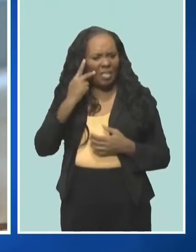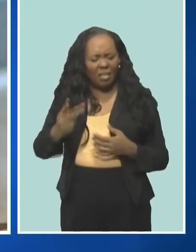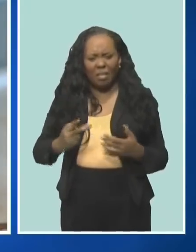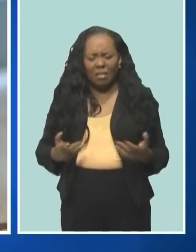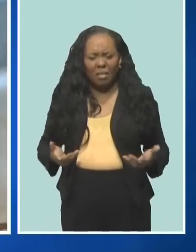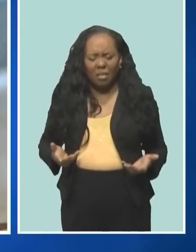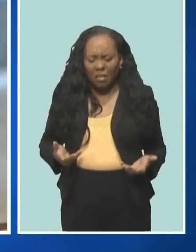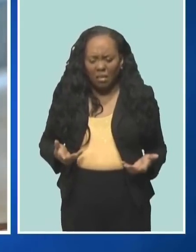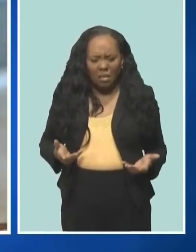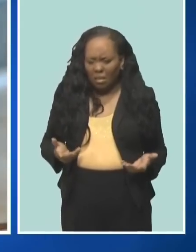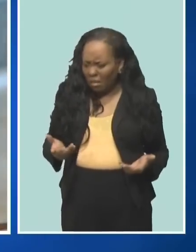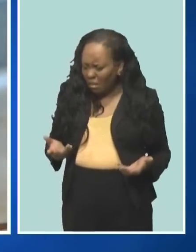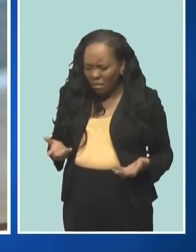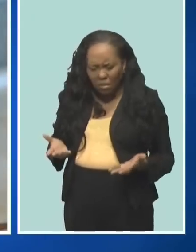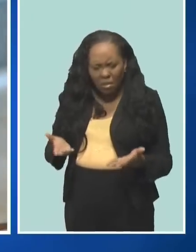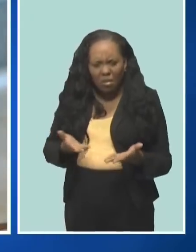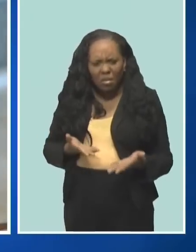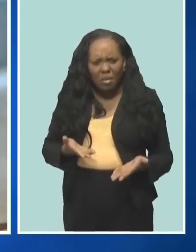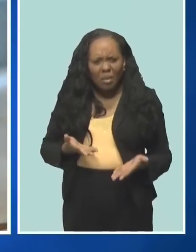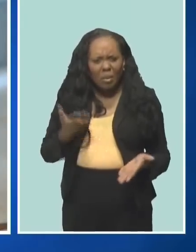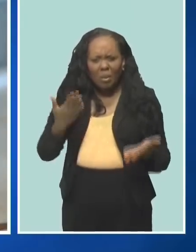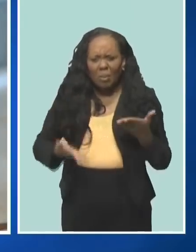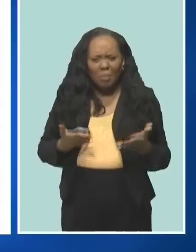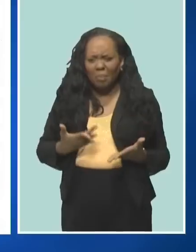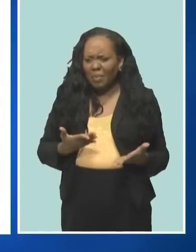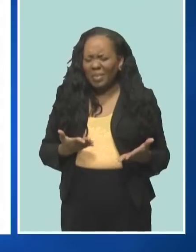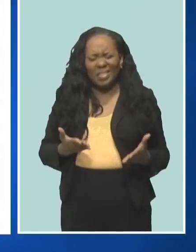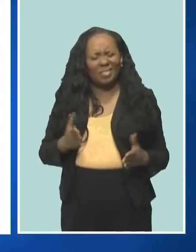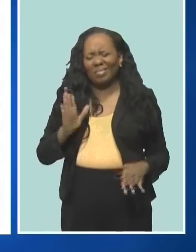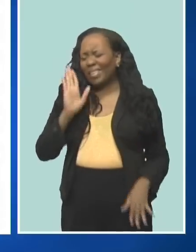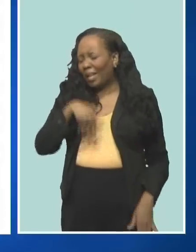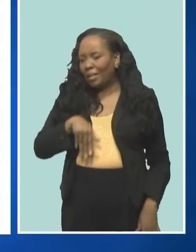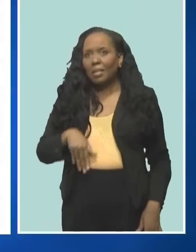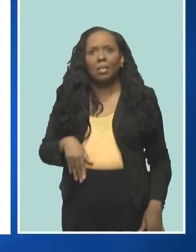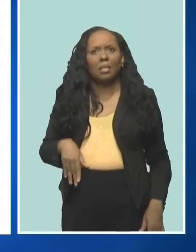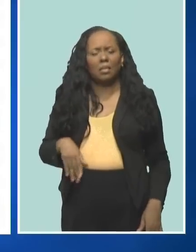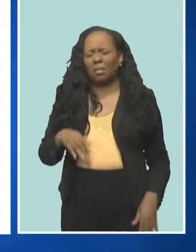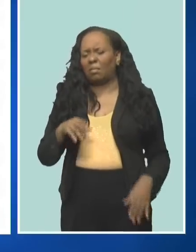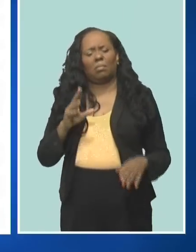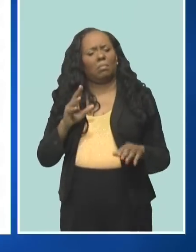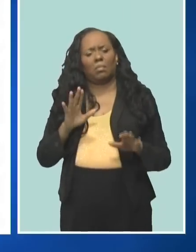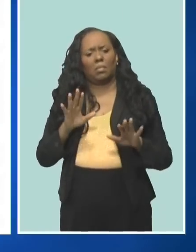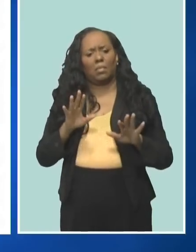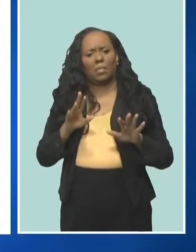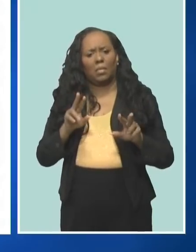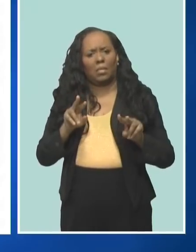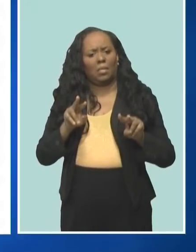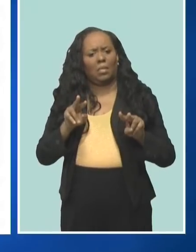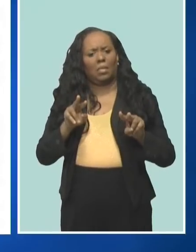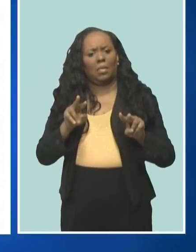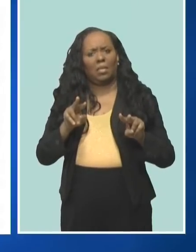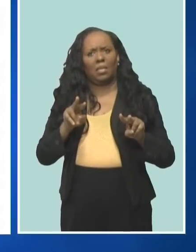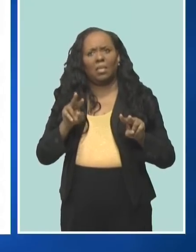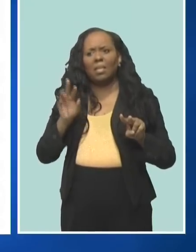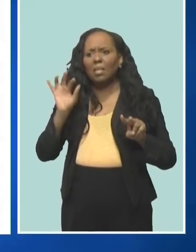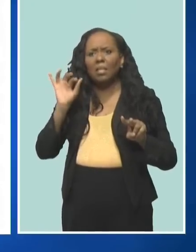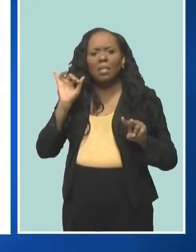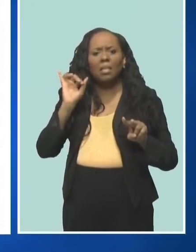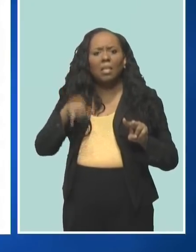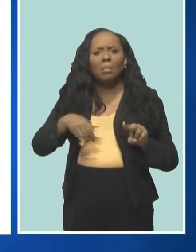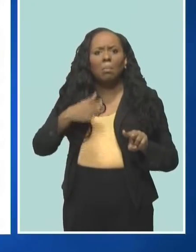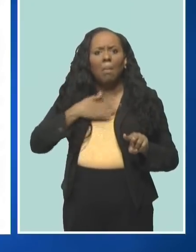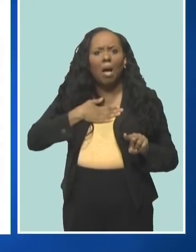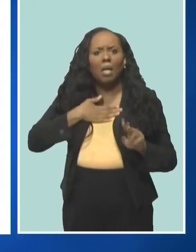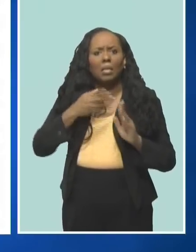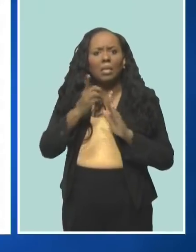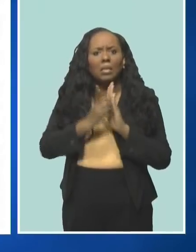like, maybe I'm reading too much into this. But then I was like, no, the similarities, too